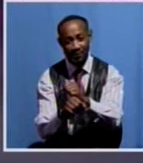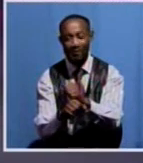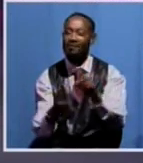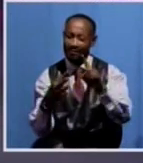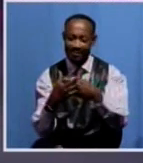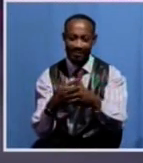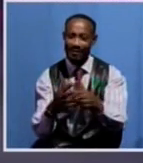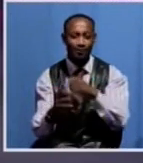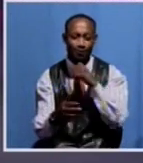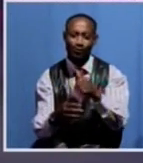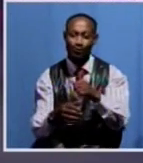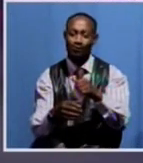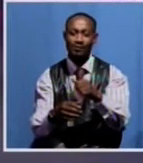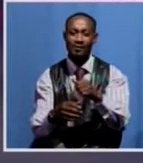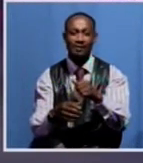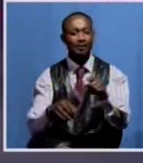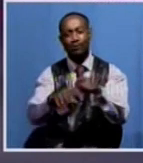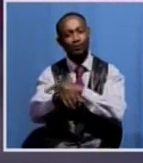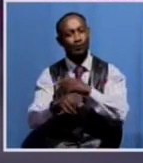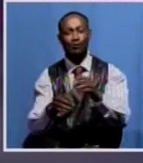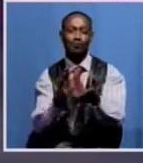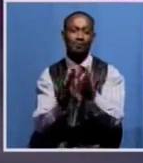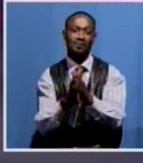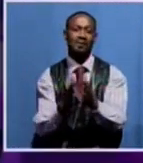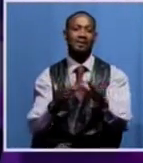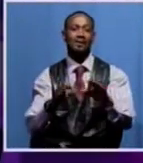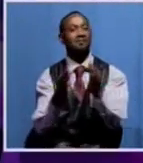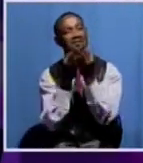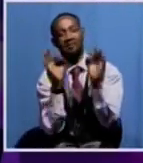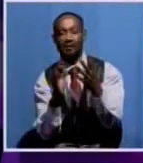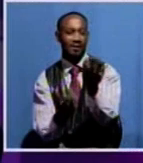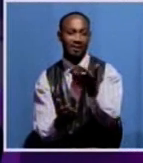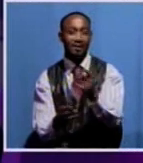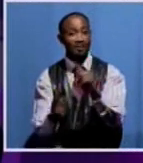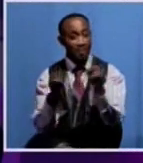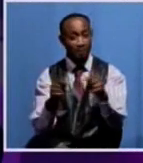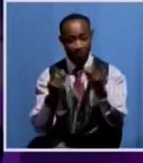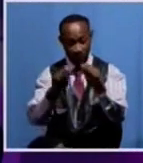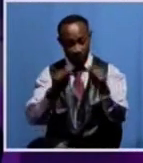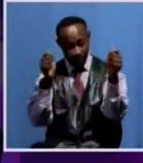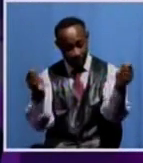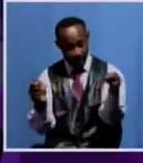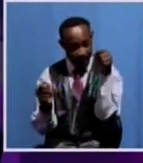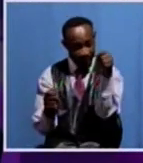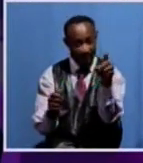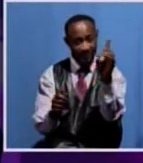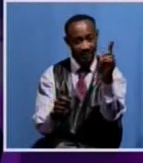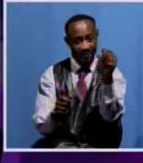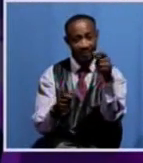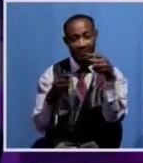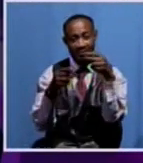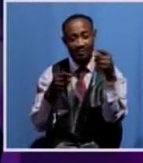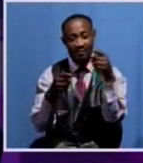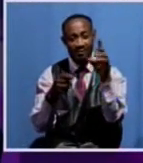You don't take too long to settle. So, yeah, I have settled. Now, one of the newspapers, daily newspapers, Times of Zambia to be